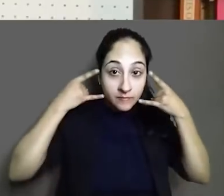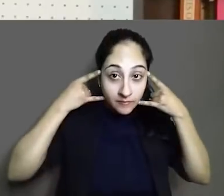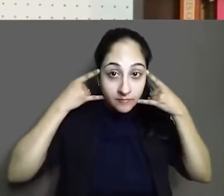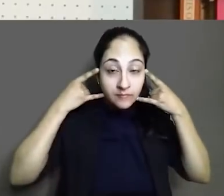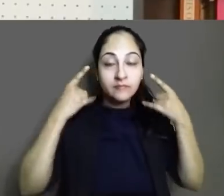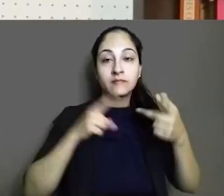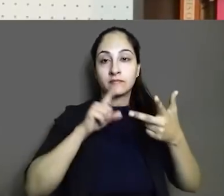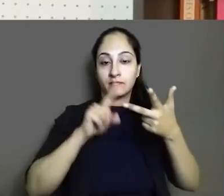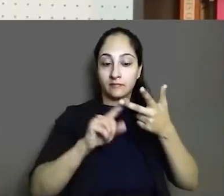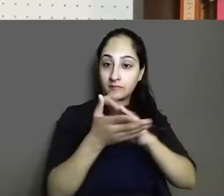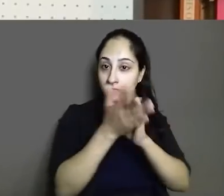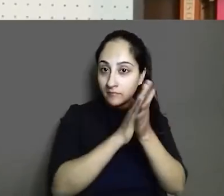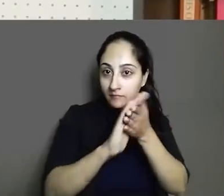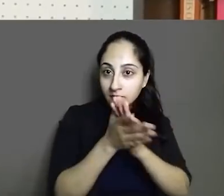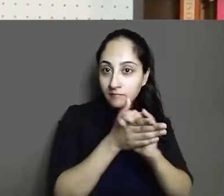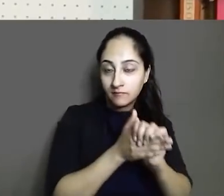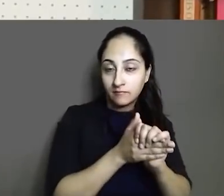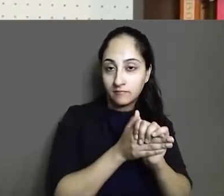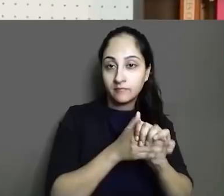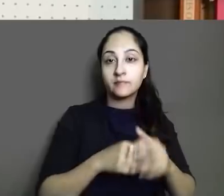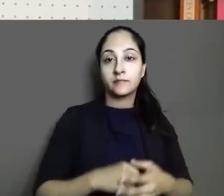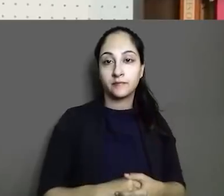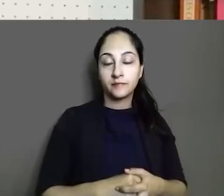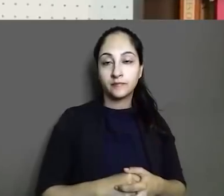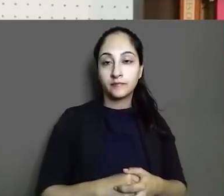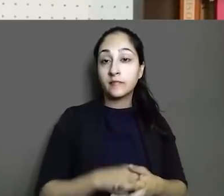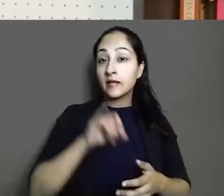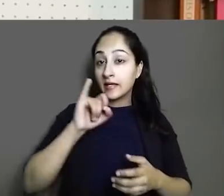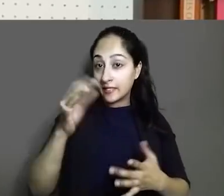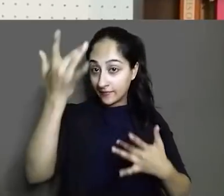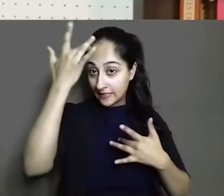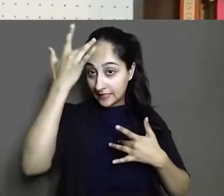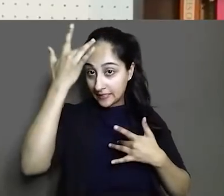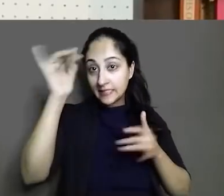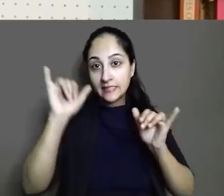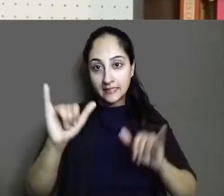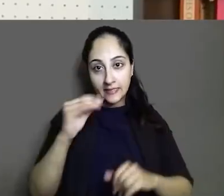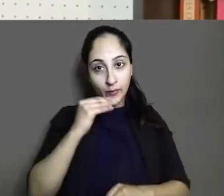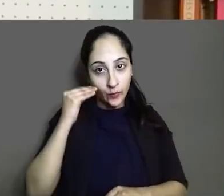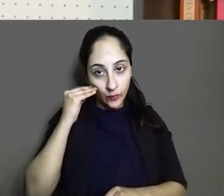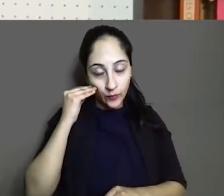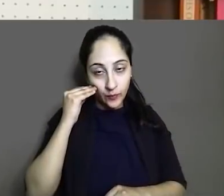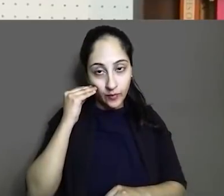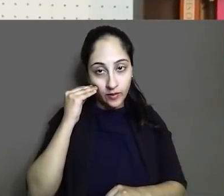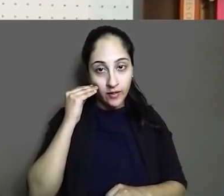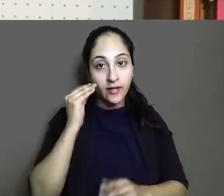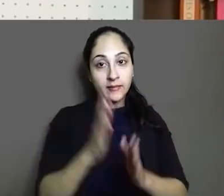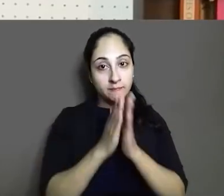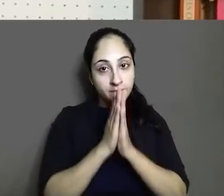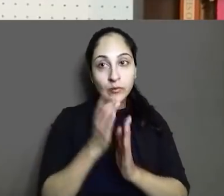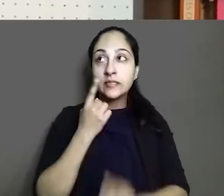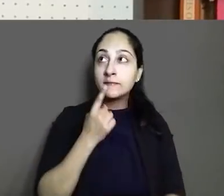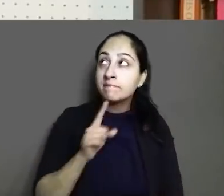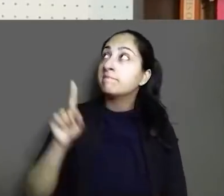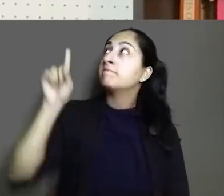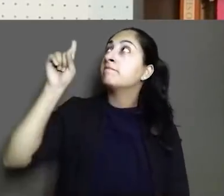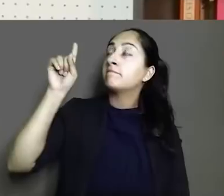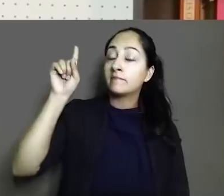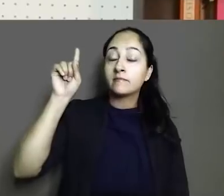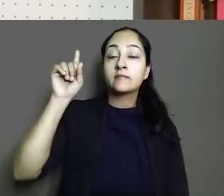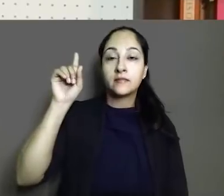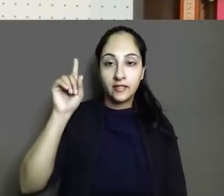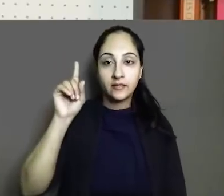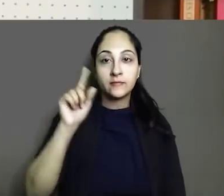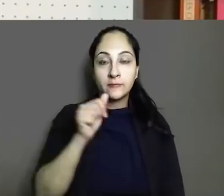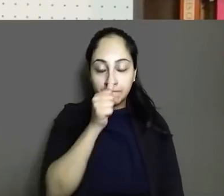inshallah with this, like, we will get through this. When it's our turn getting vaccinated, making an informed choice again about